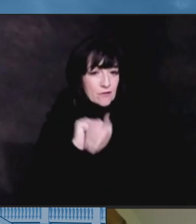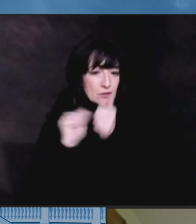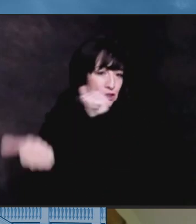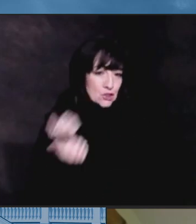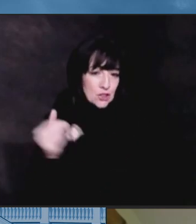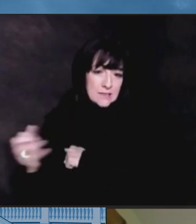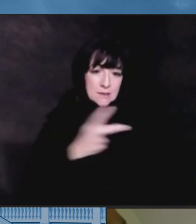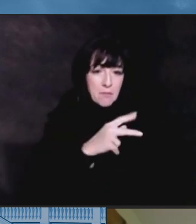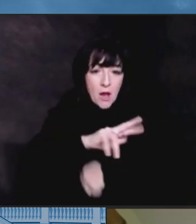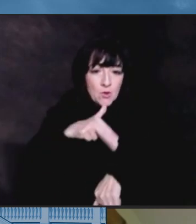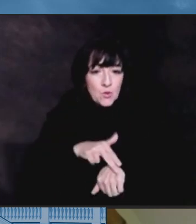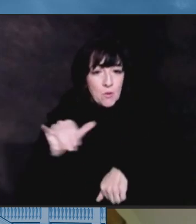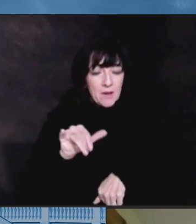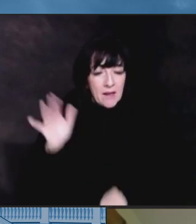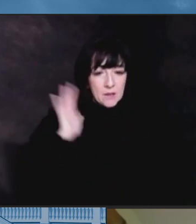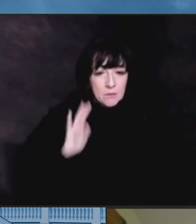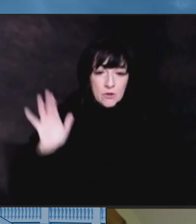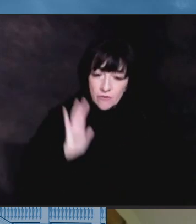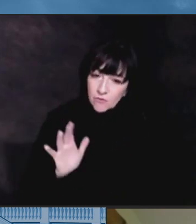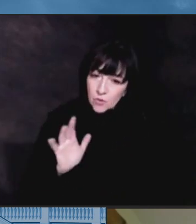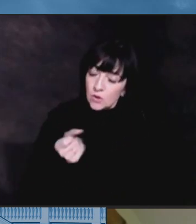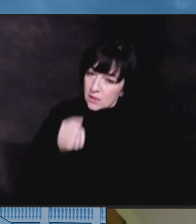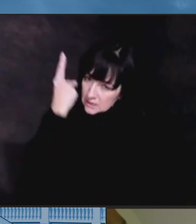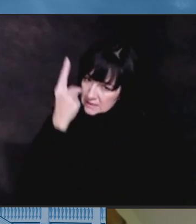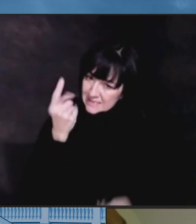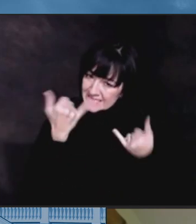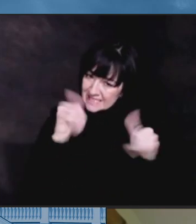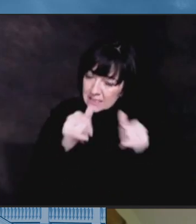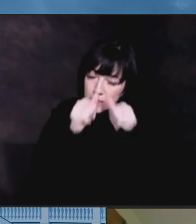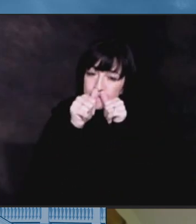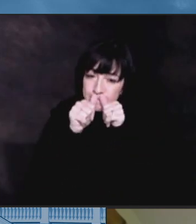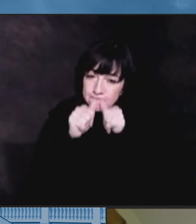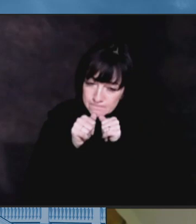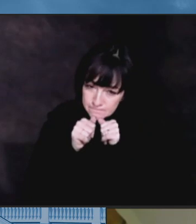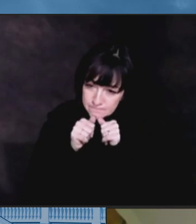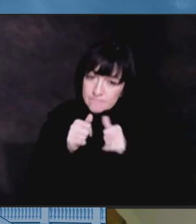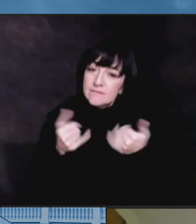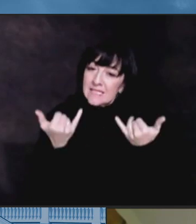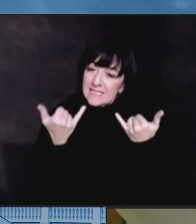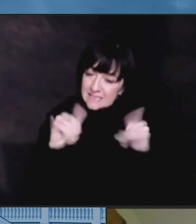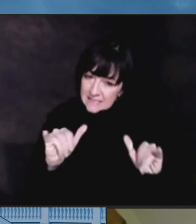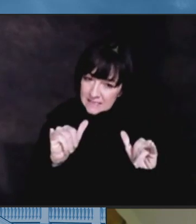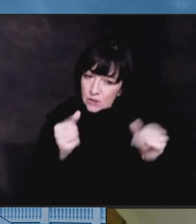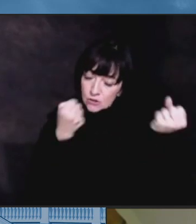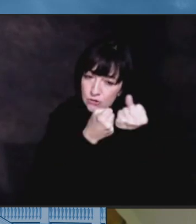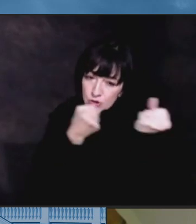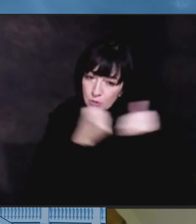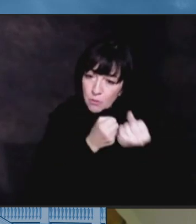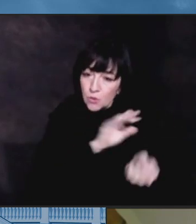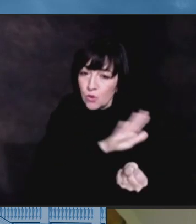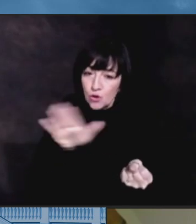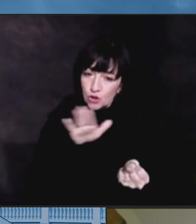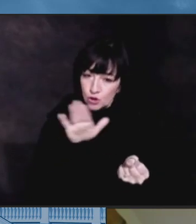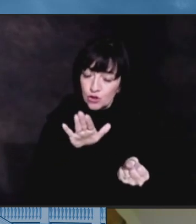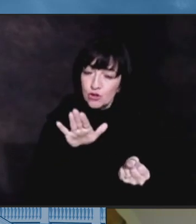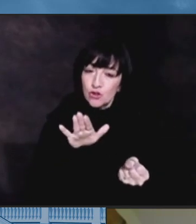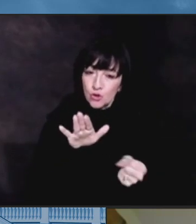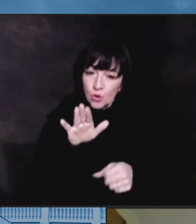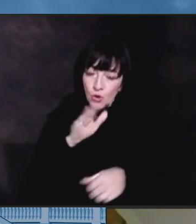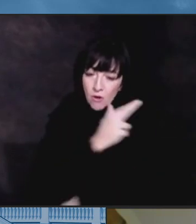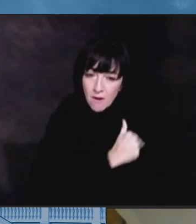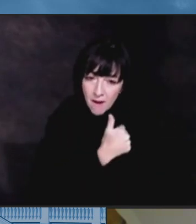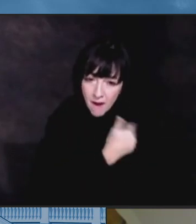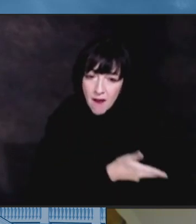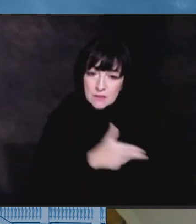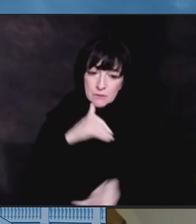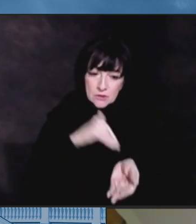need to lean in there. We need to lean in there for our first responders. We need to lean in there and respect and value our hospital workers. We need to